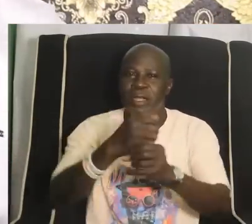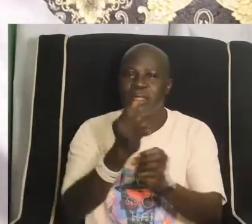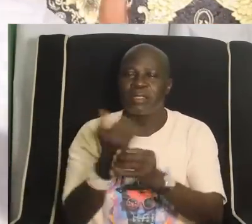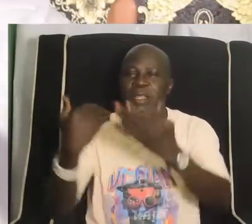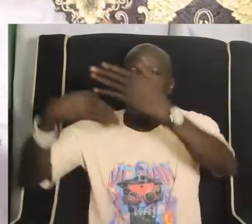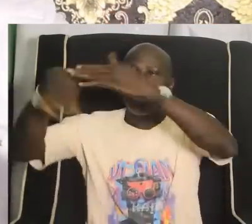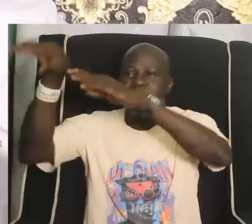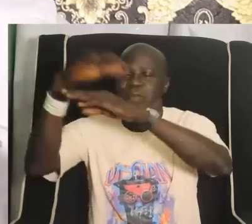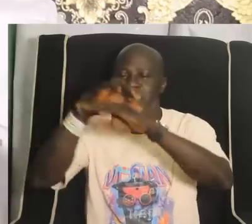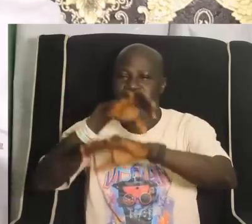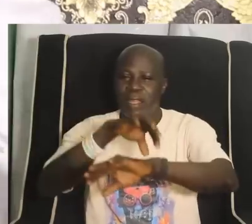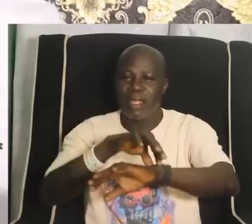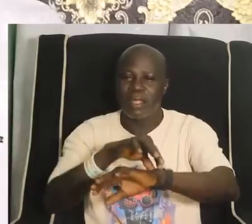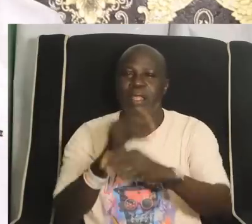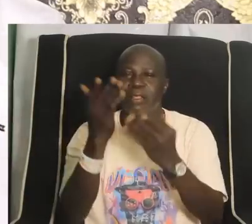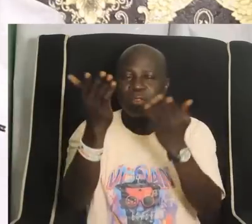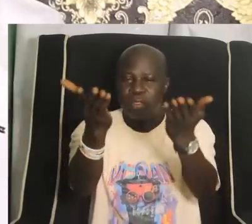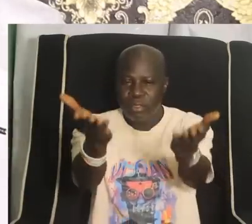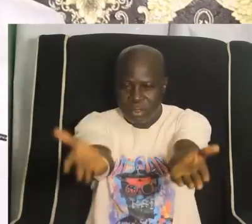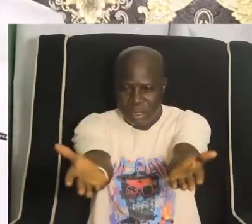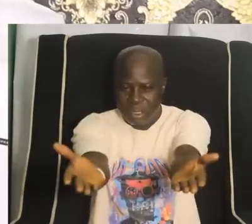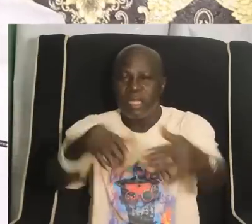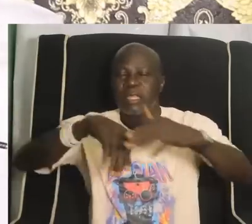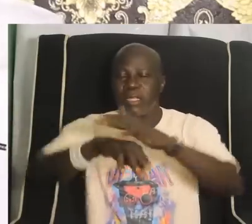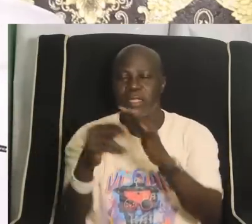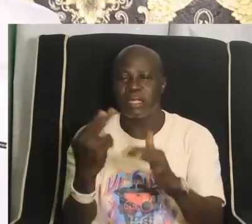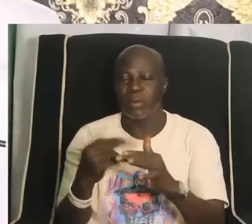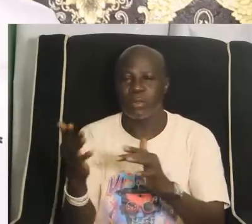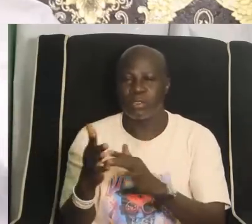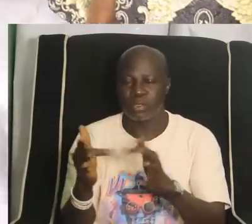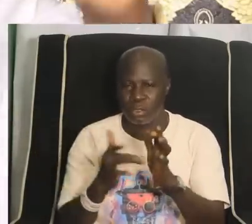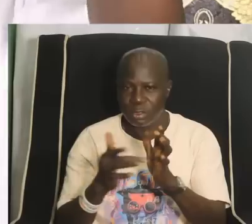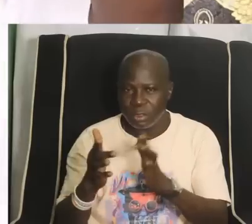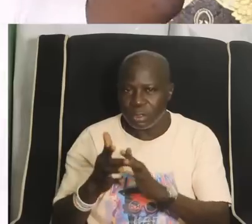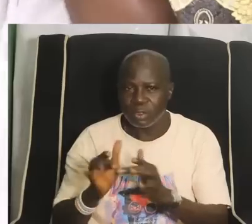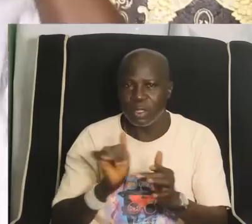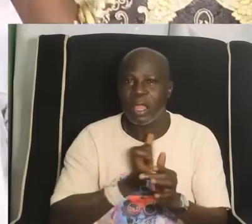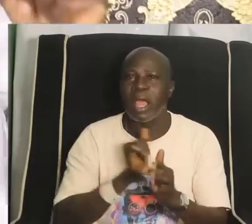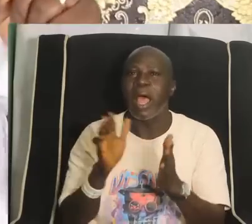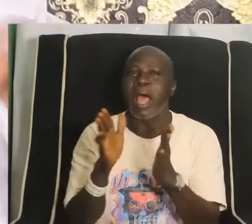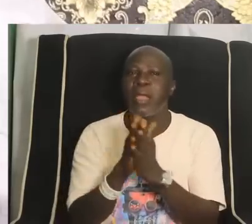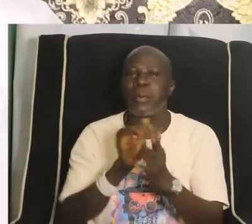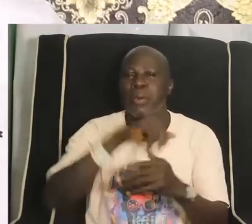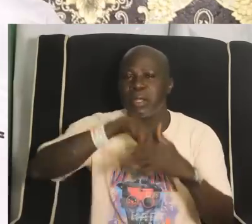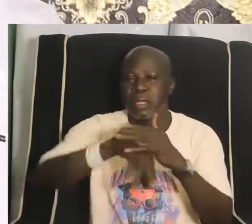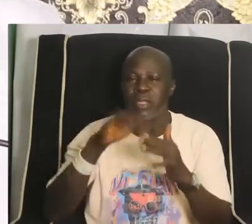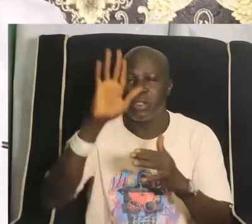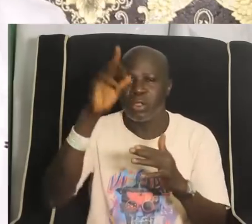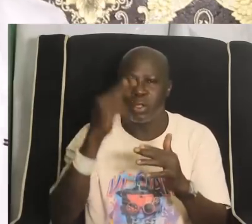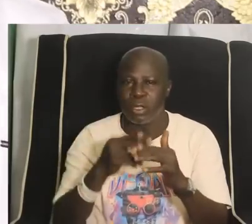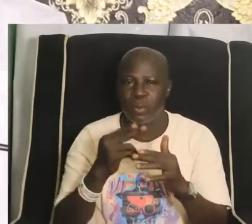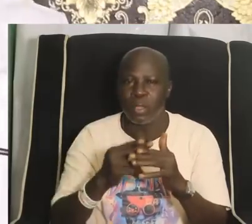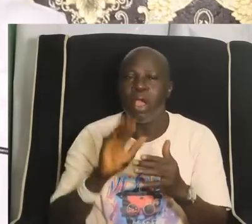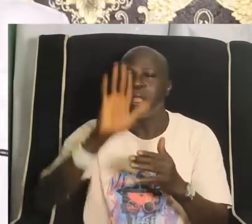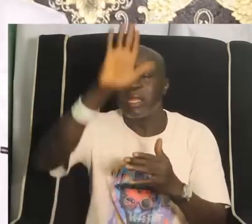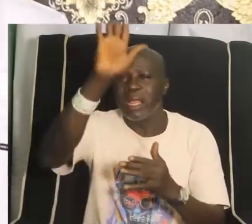created the heaven and the earth. Etewotu. Spread your hands forward. Nilu akagbani. In the name of Jesus. Mo gbadura ni oruko re. I pray your name. Owo